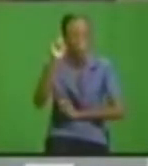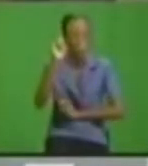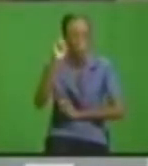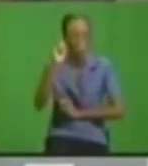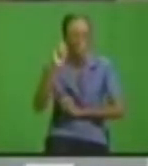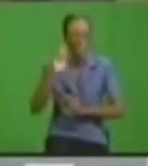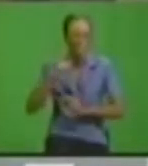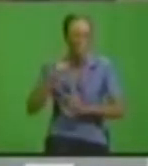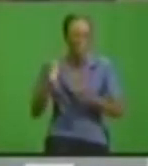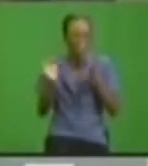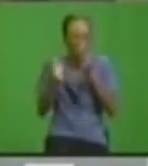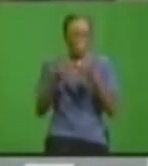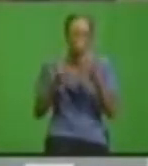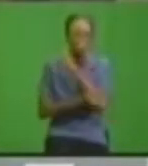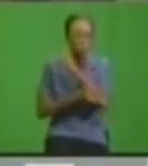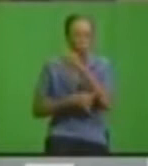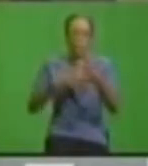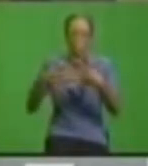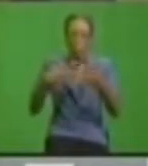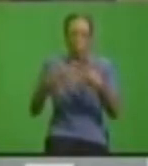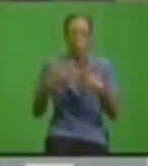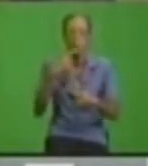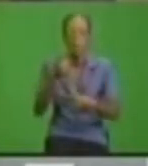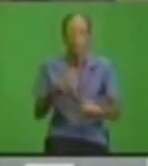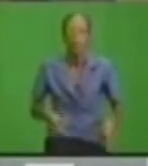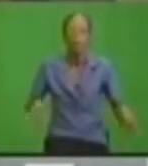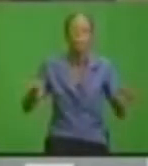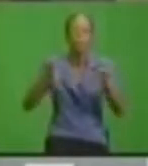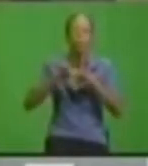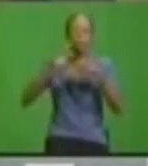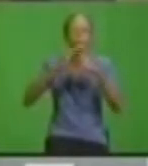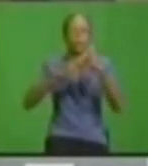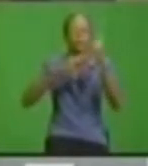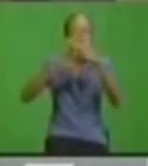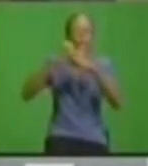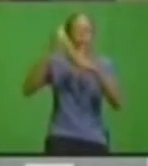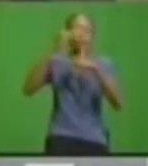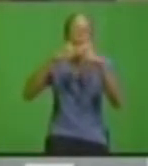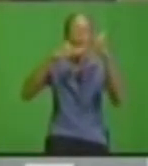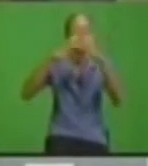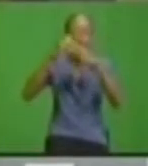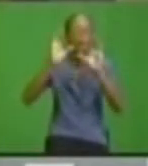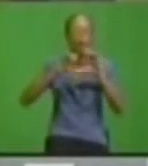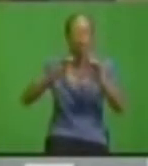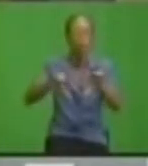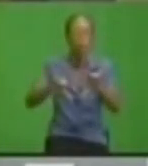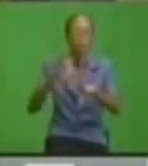limited means, continues to recognize the importance of building a Caribbean